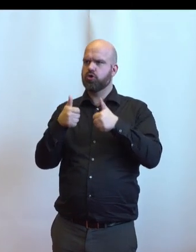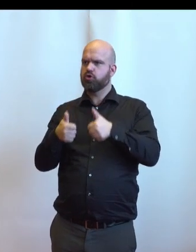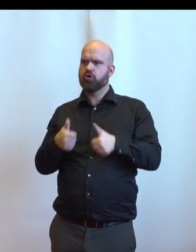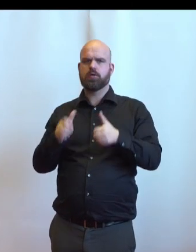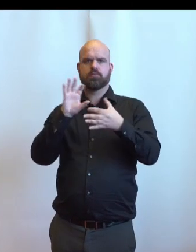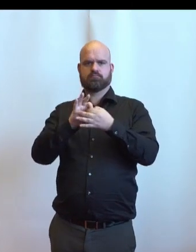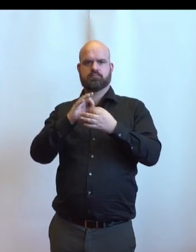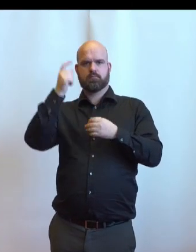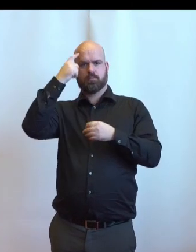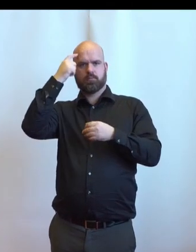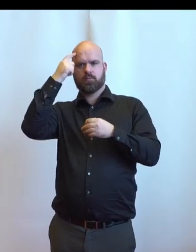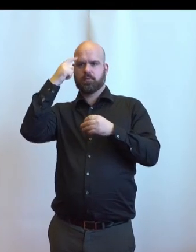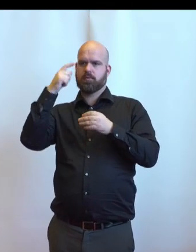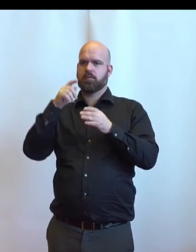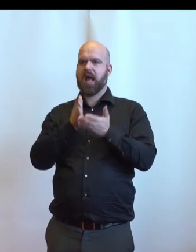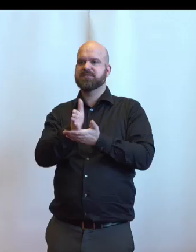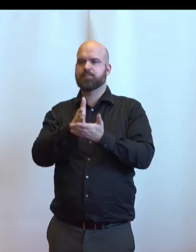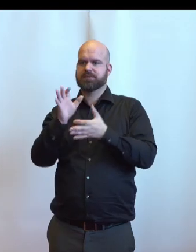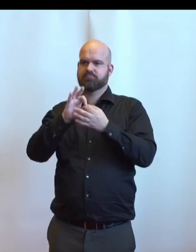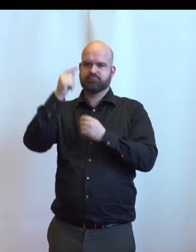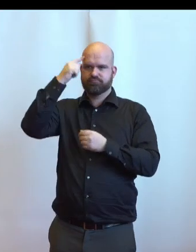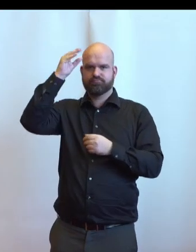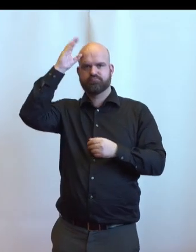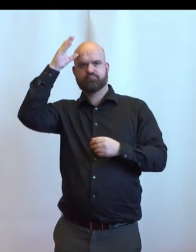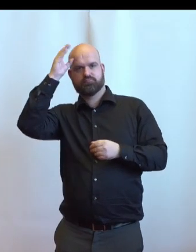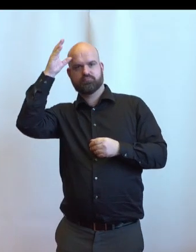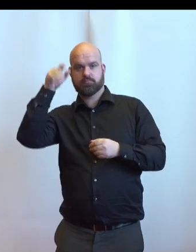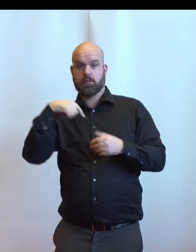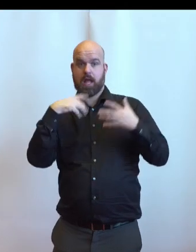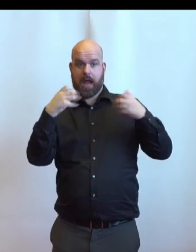that. However, it's not going to address everything. And